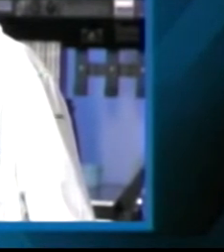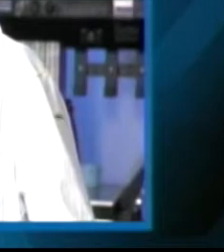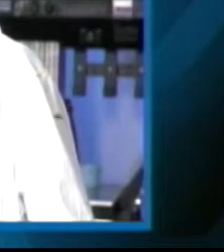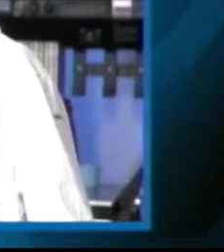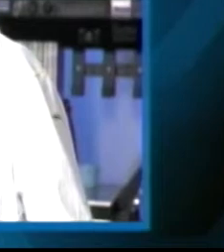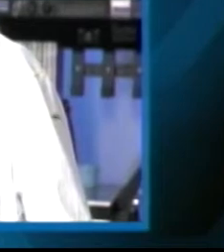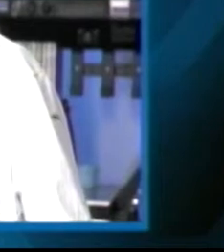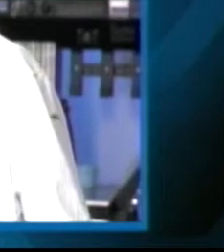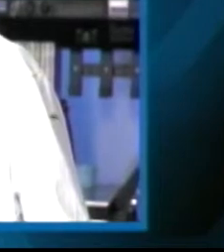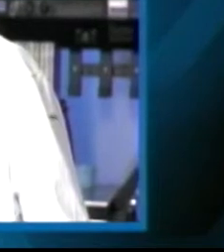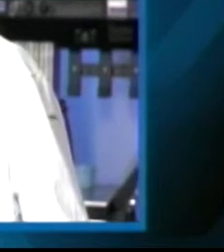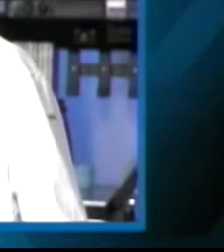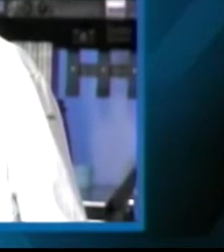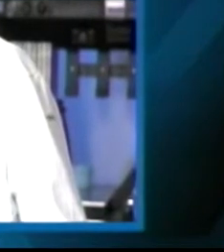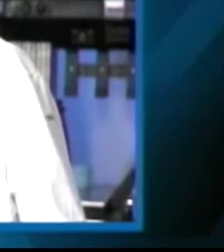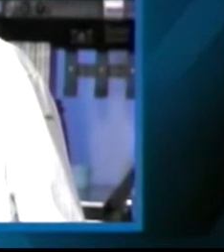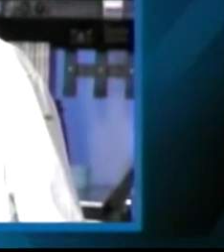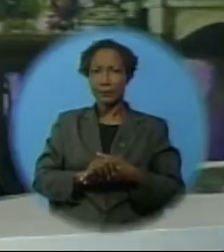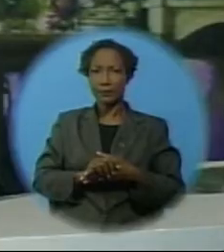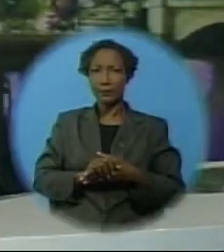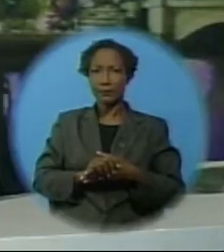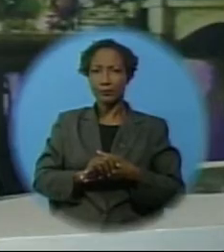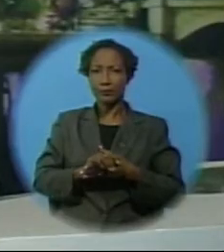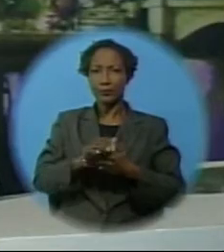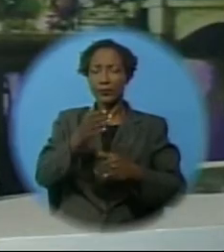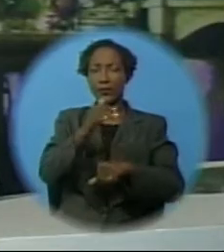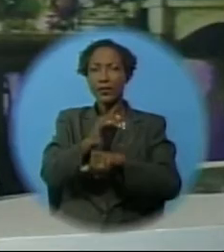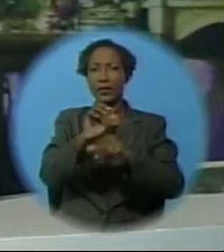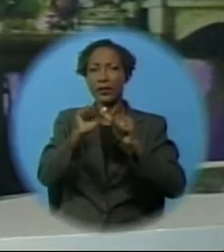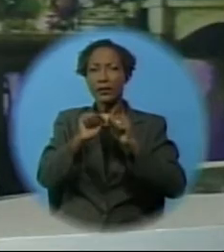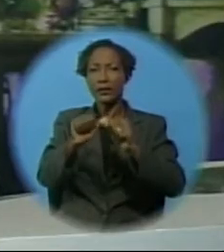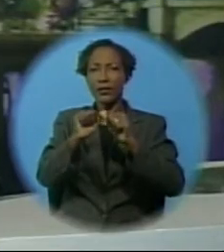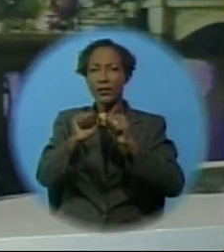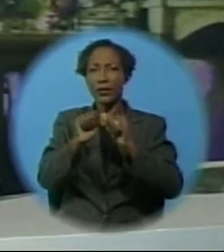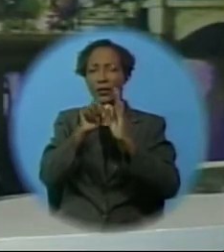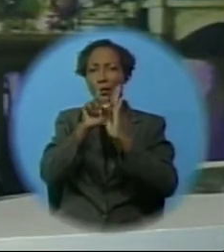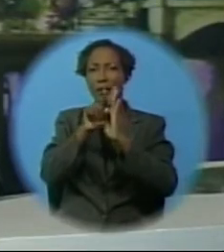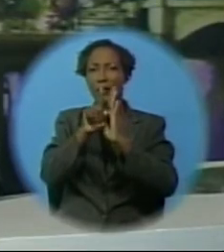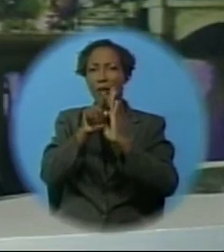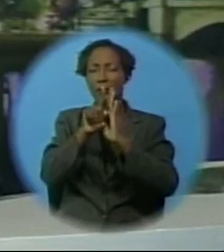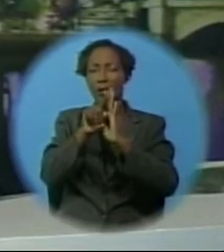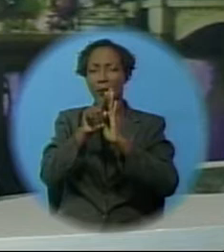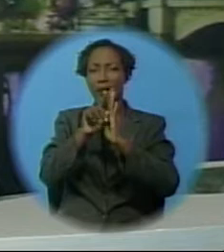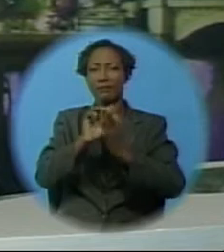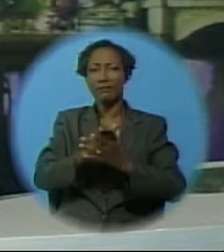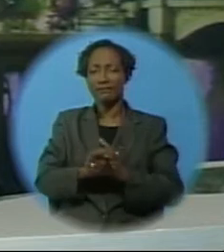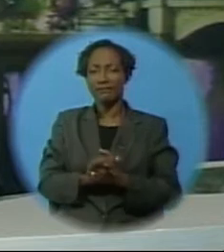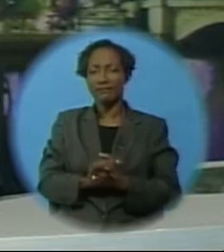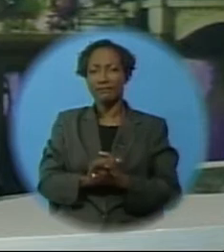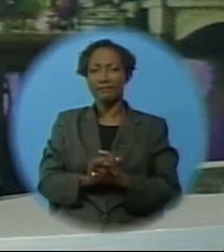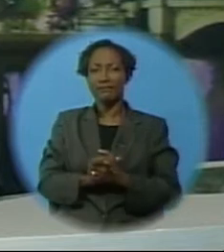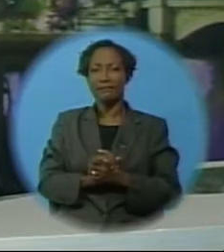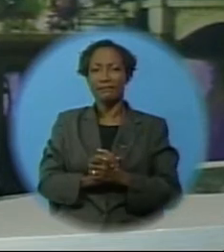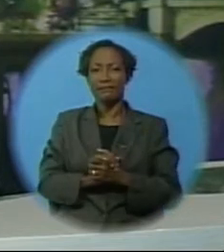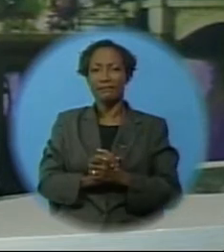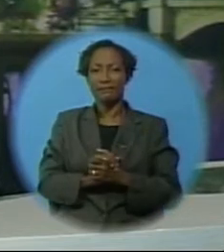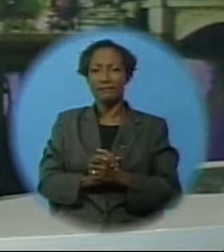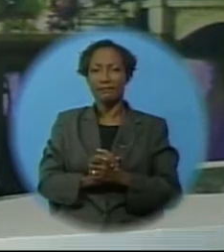Barbados, Trinidad and Tobago, and Haiti. The evening news will continue in just a moment. Stay with us.